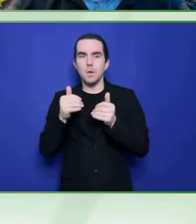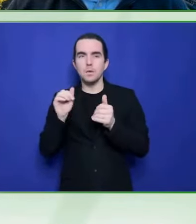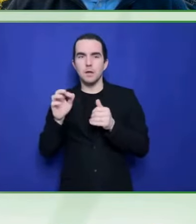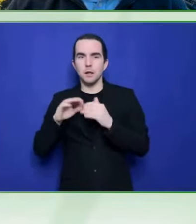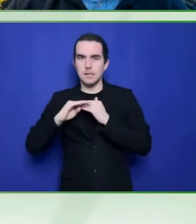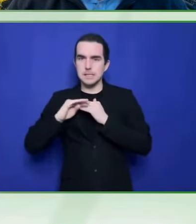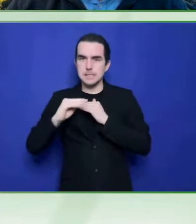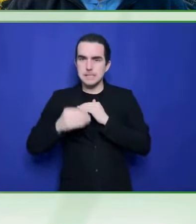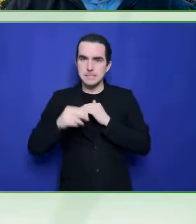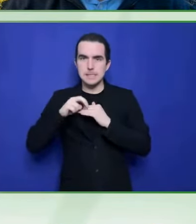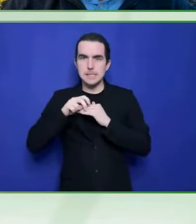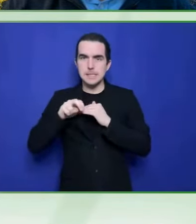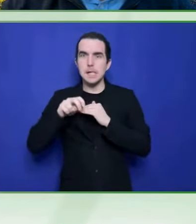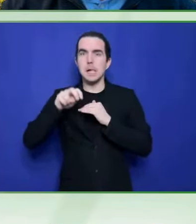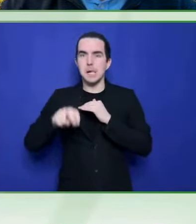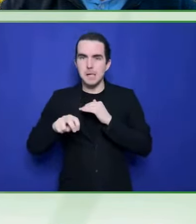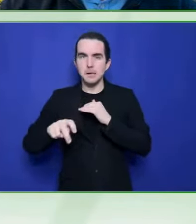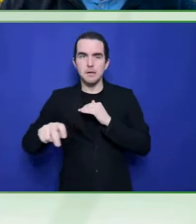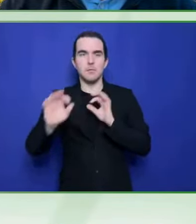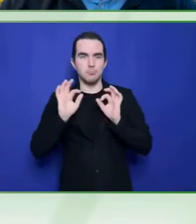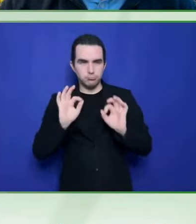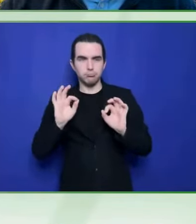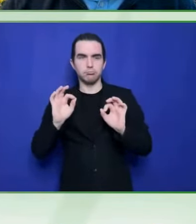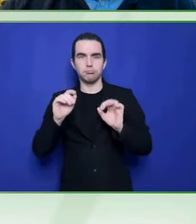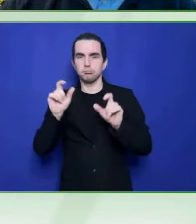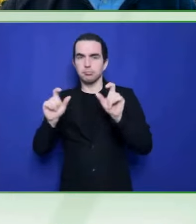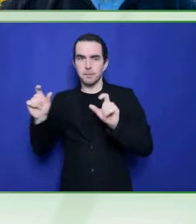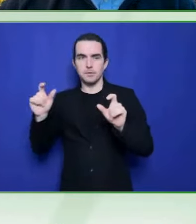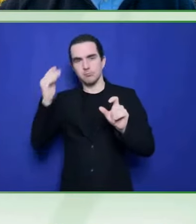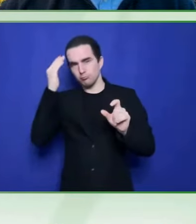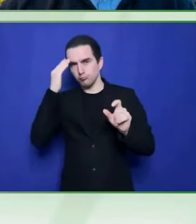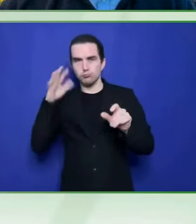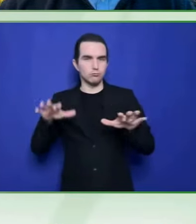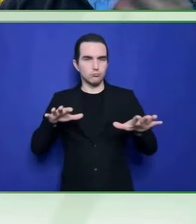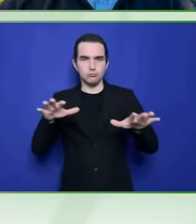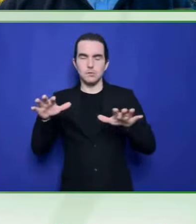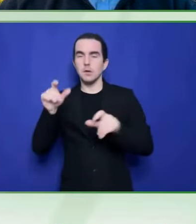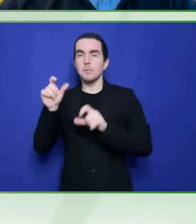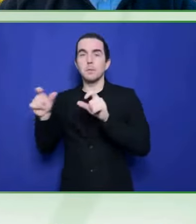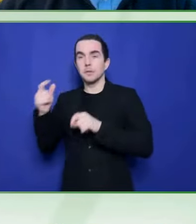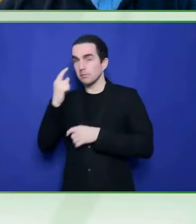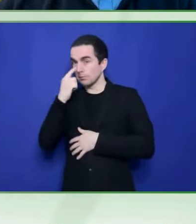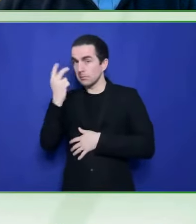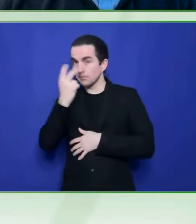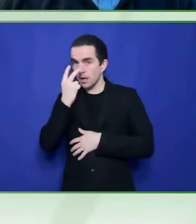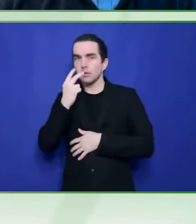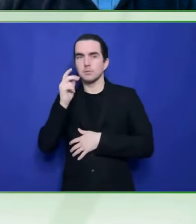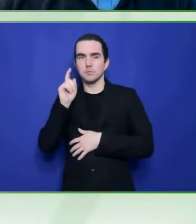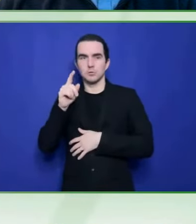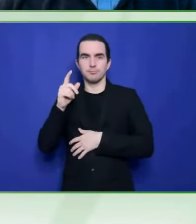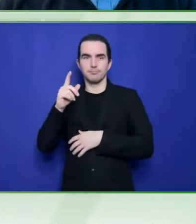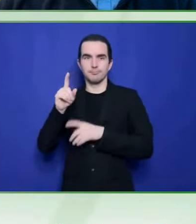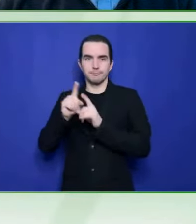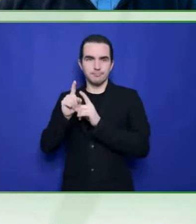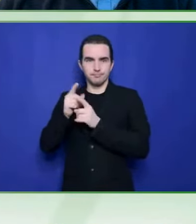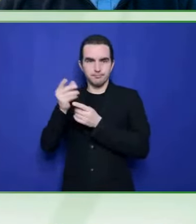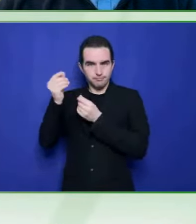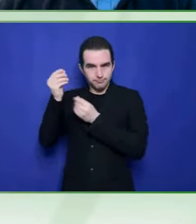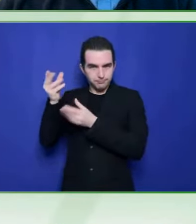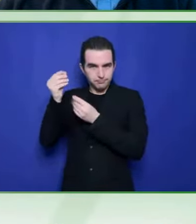endless, and I'm looking forward to hearing much more from the other panelists today during the rest of our